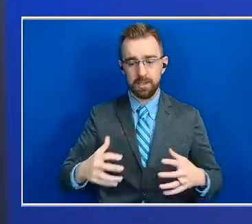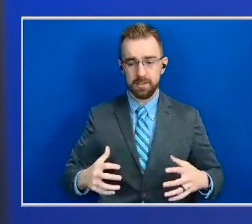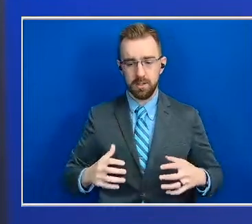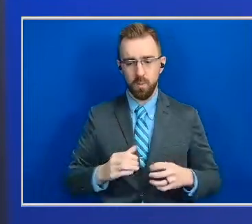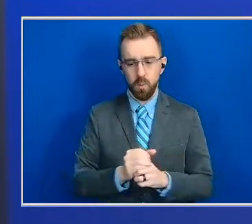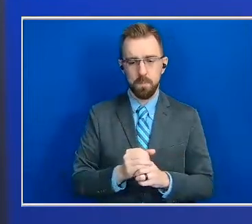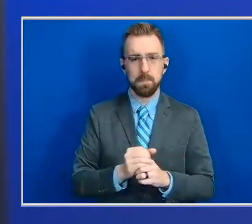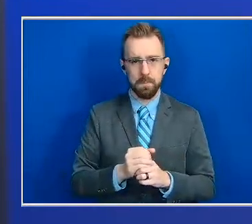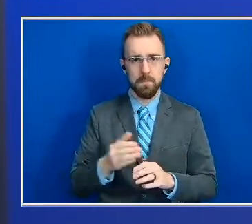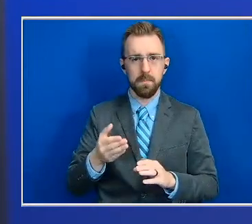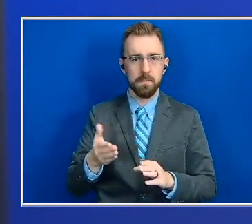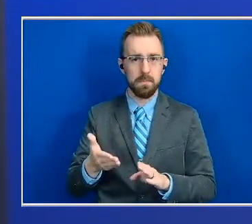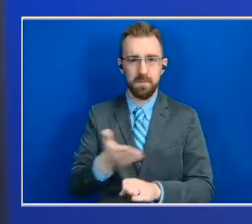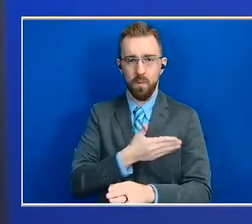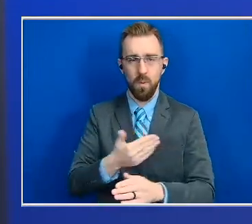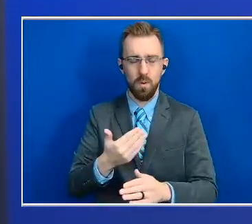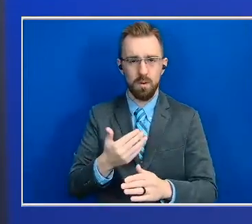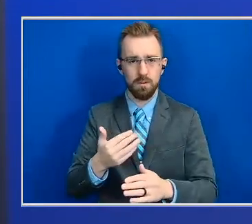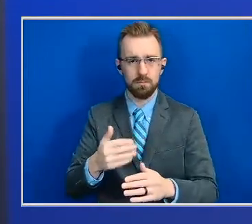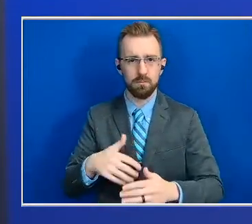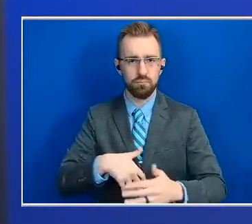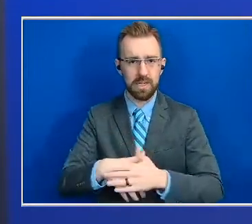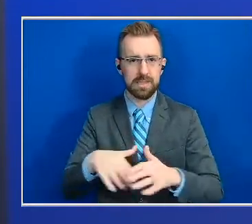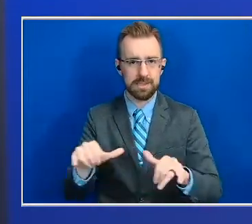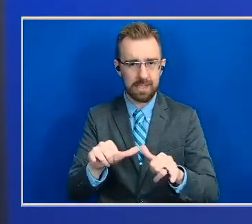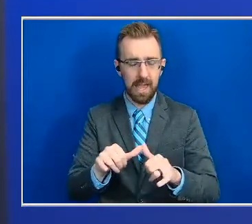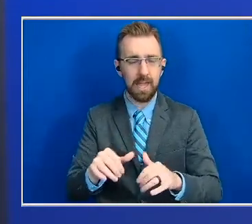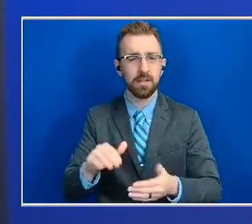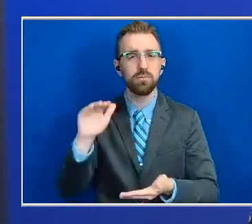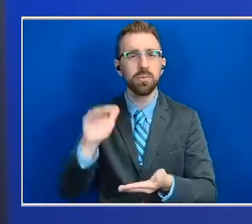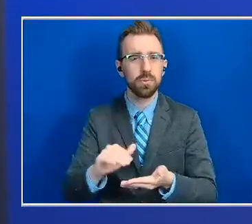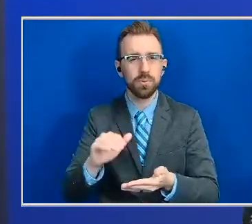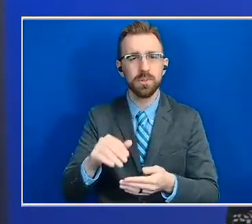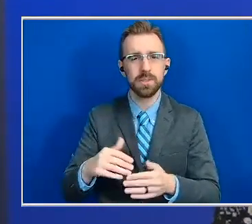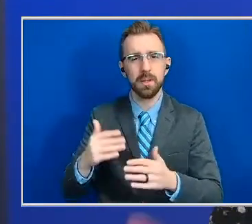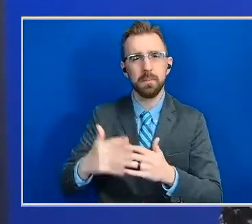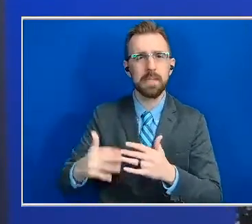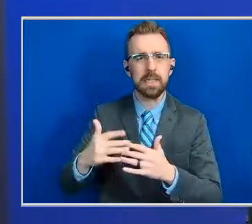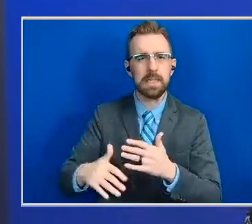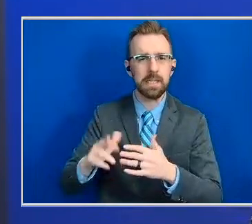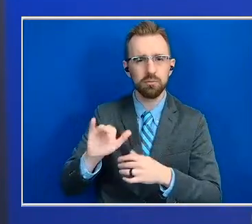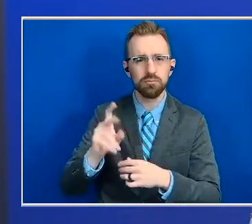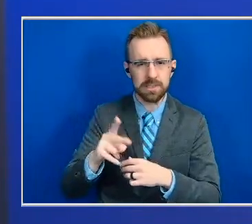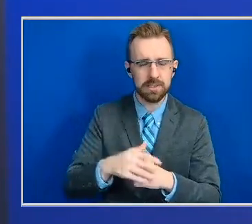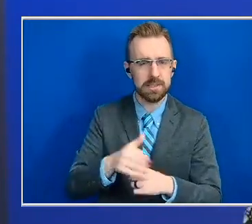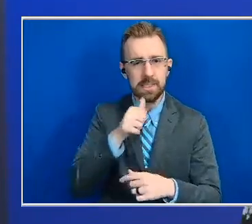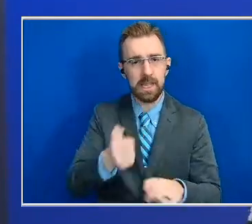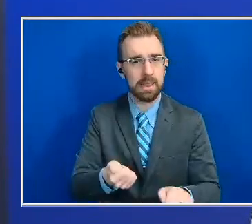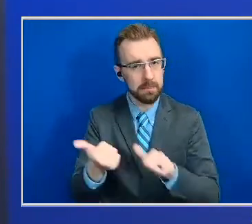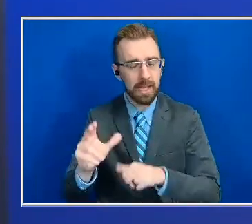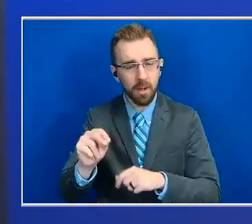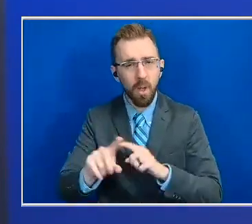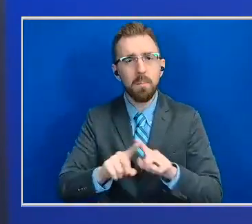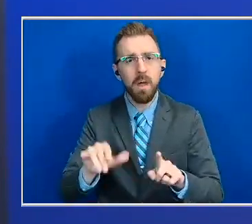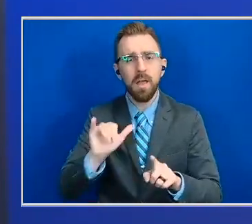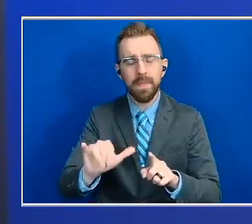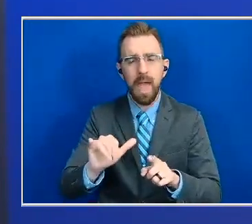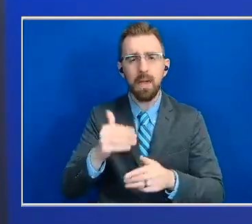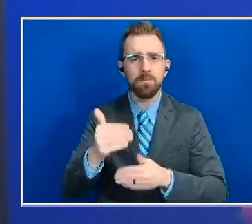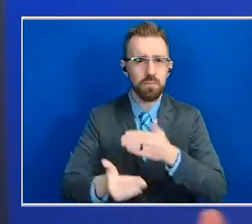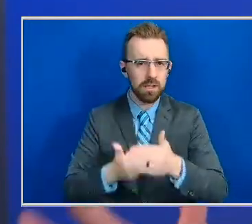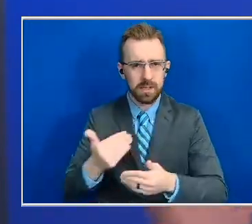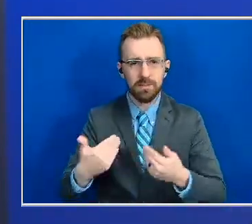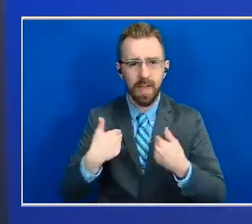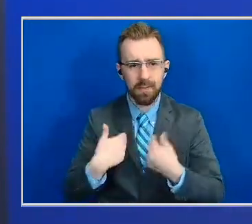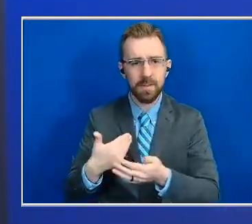does reduce that risk of postpartum hemorrhage. It doesn't eliminate it, but that process of having a baby skin to